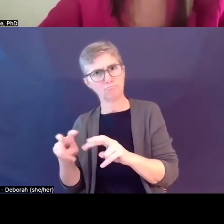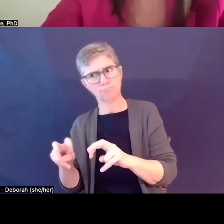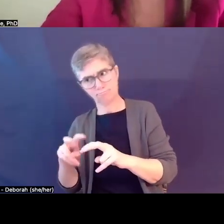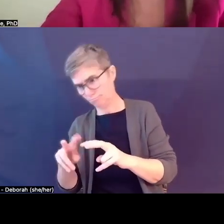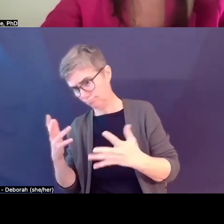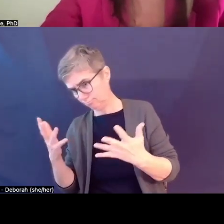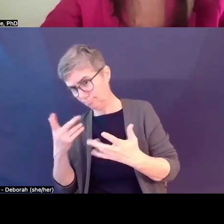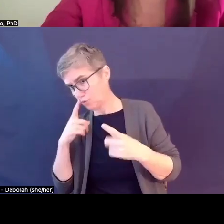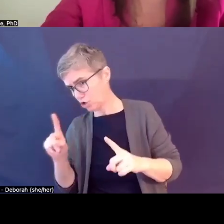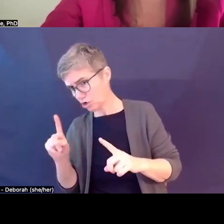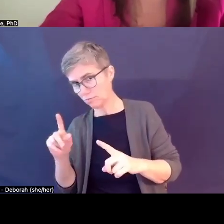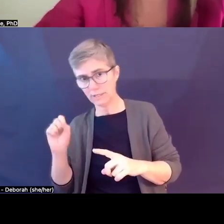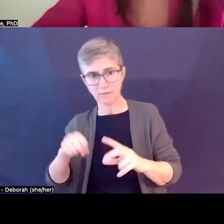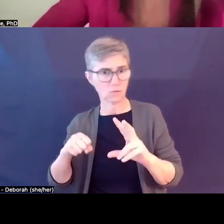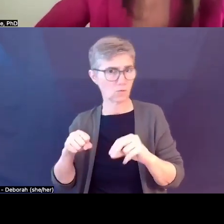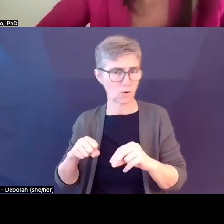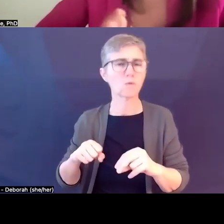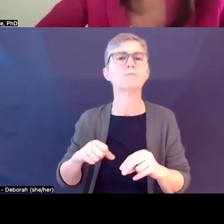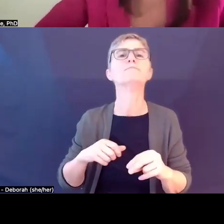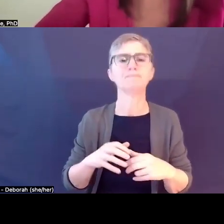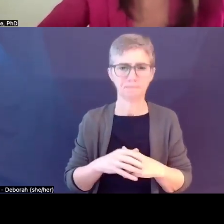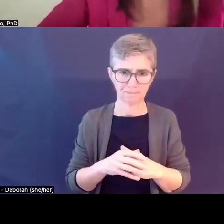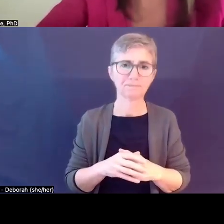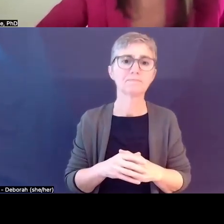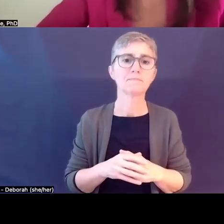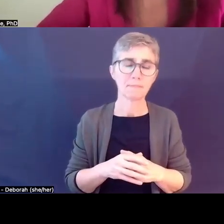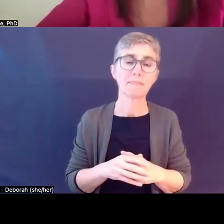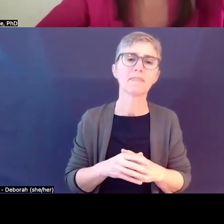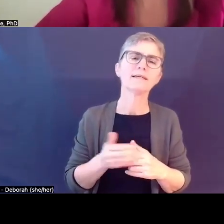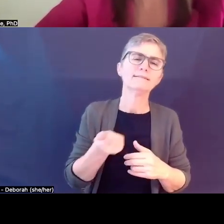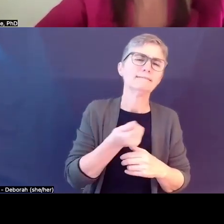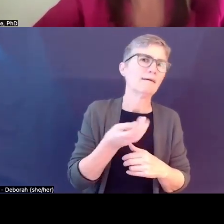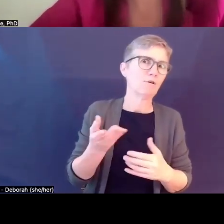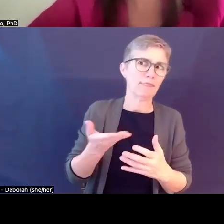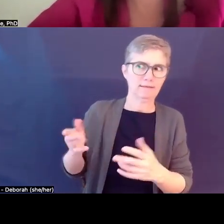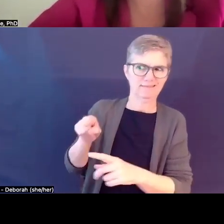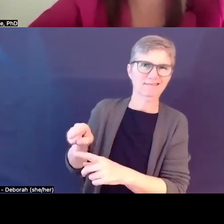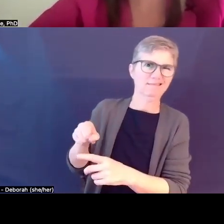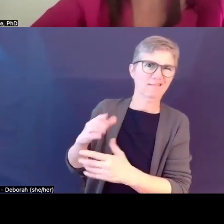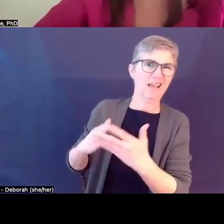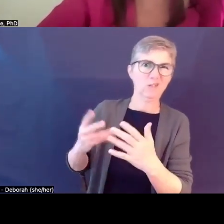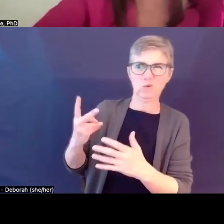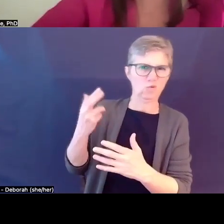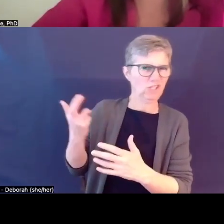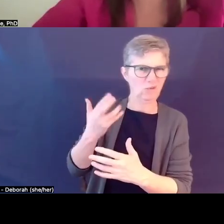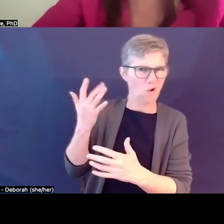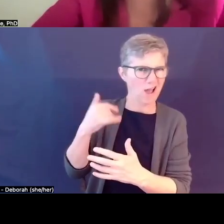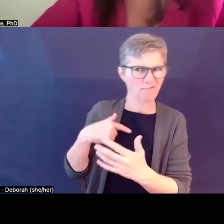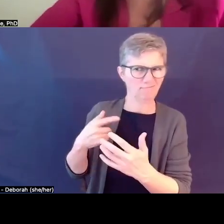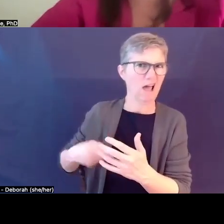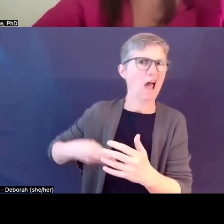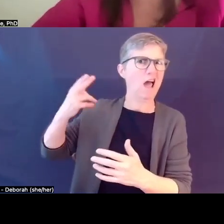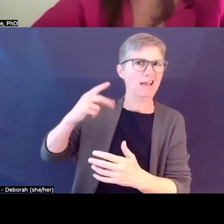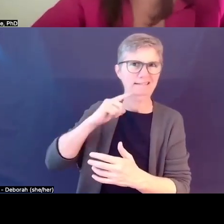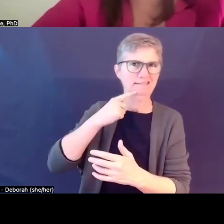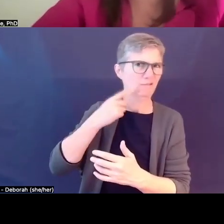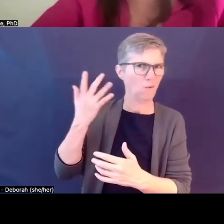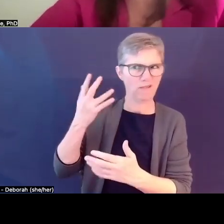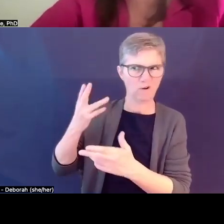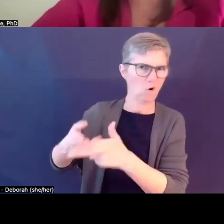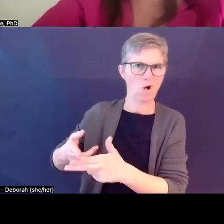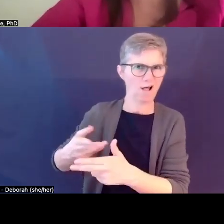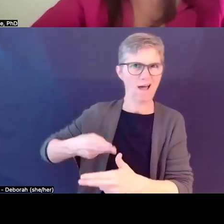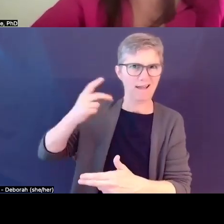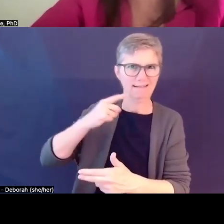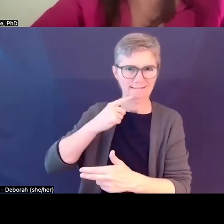work. Next slide. There are a number of things that make phase 2 high intensity. We design and deliver an increased number of supports at